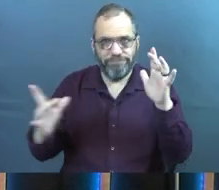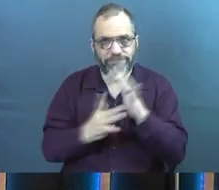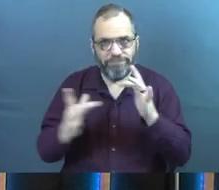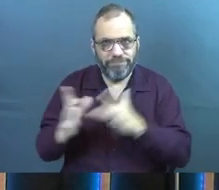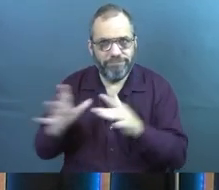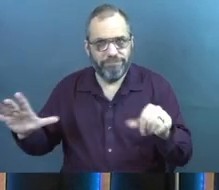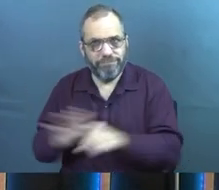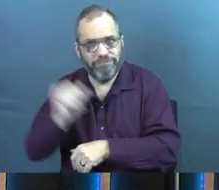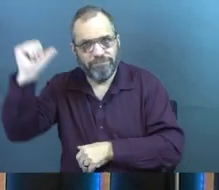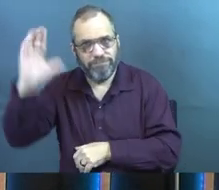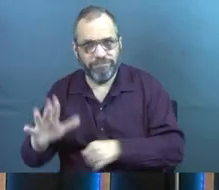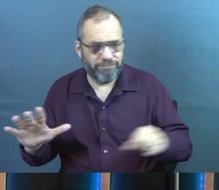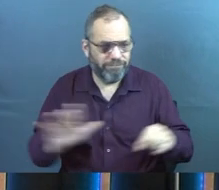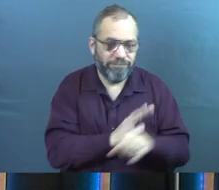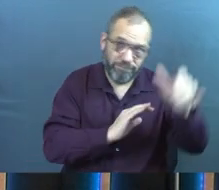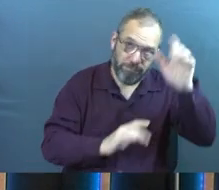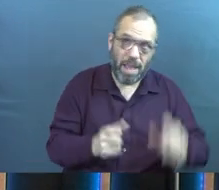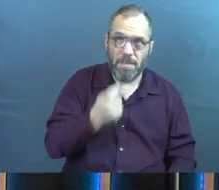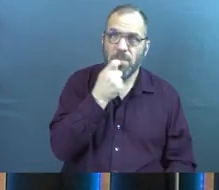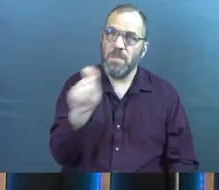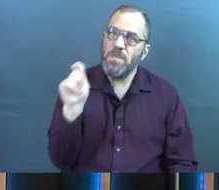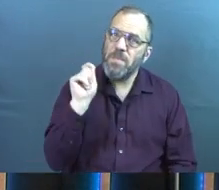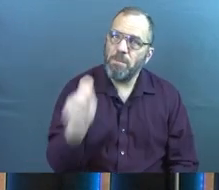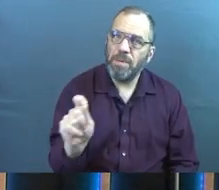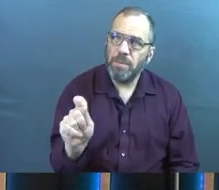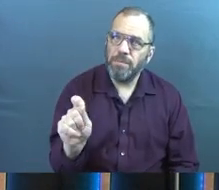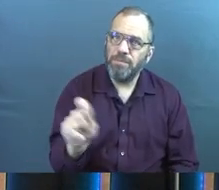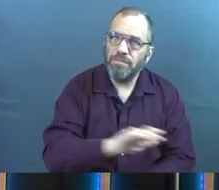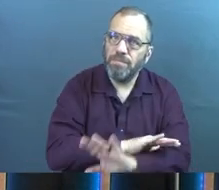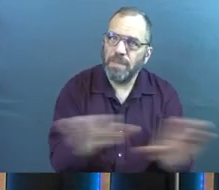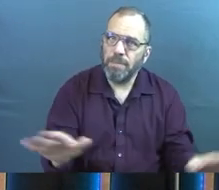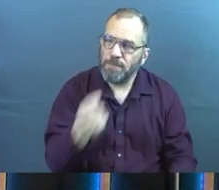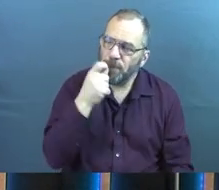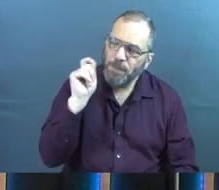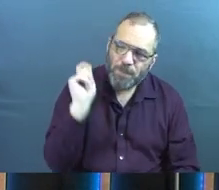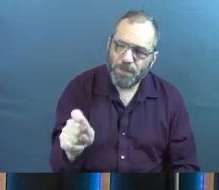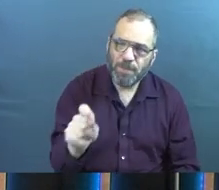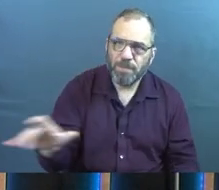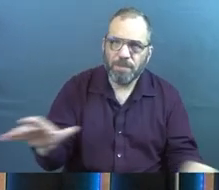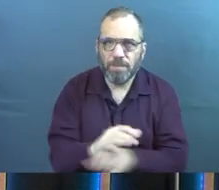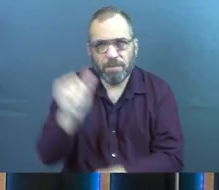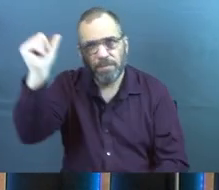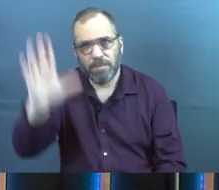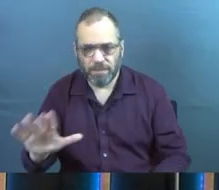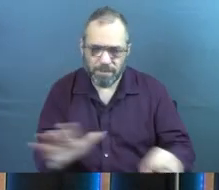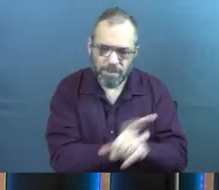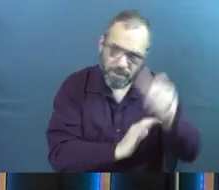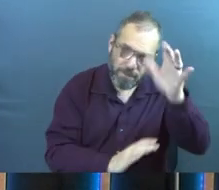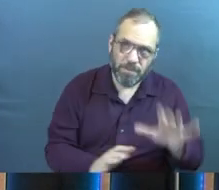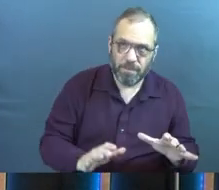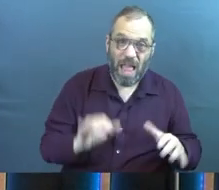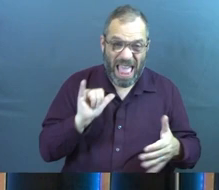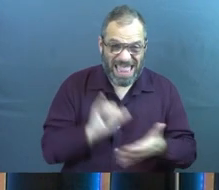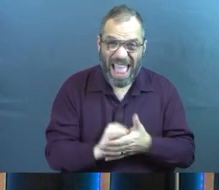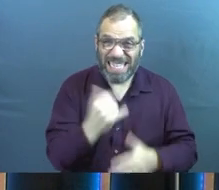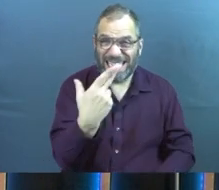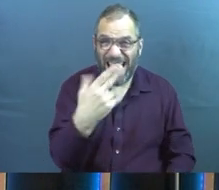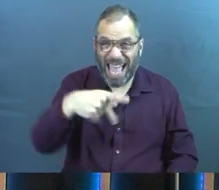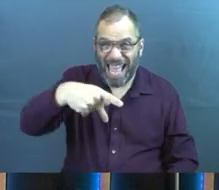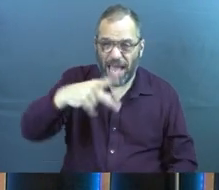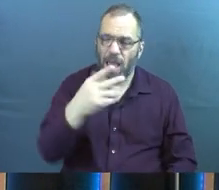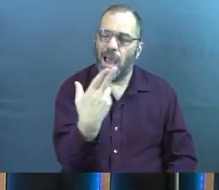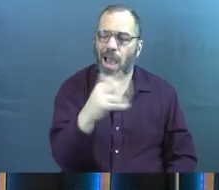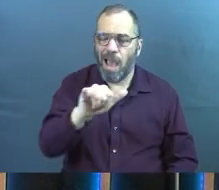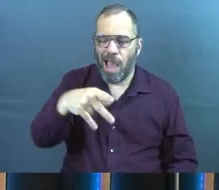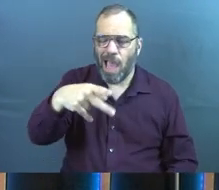is, period. That's it. He is fully God and fully man. That's the picture of the hypostatic